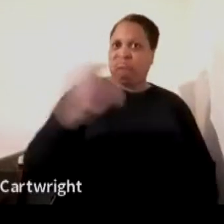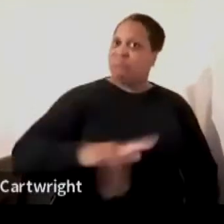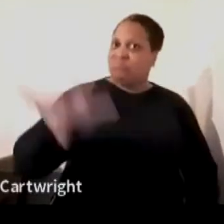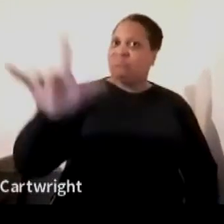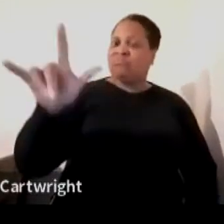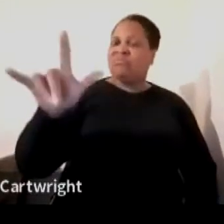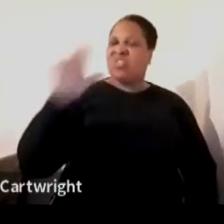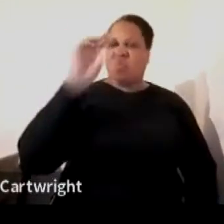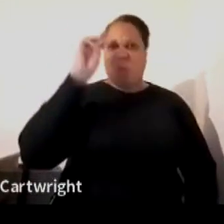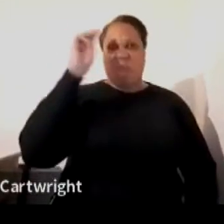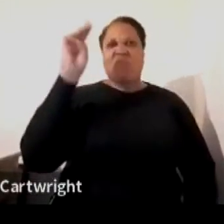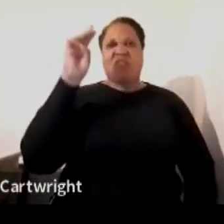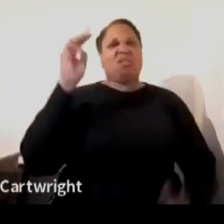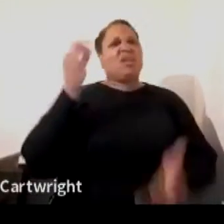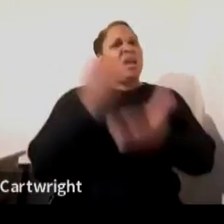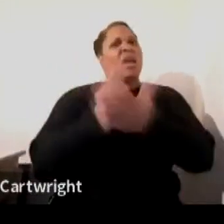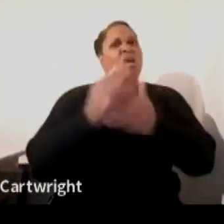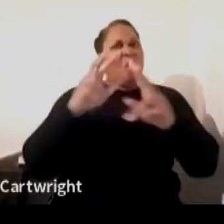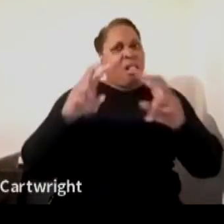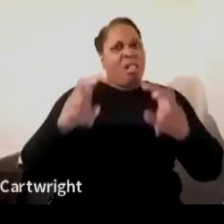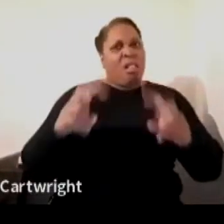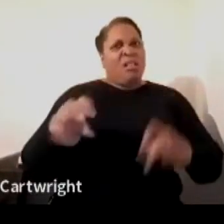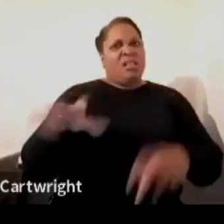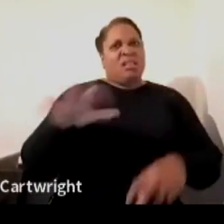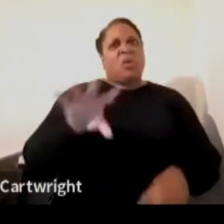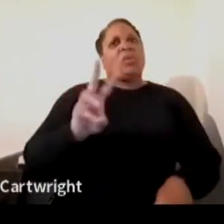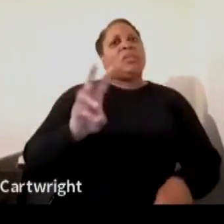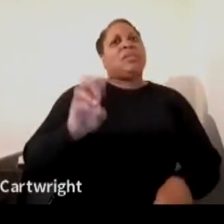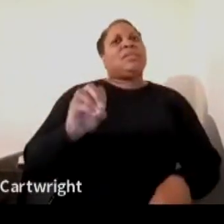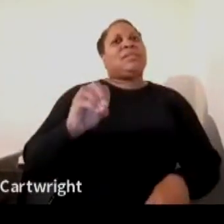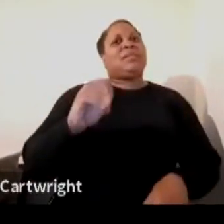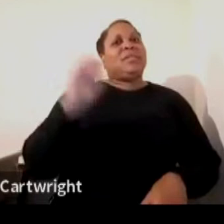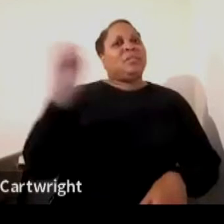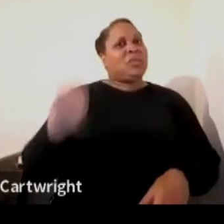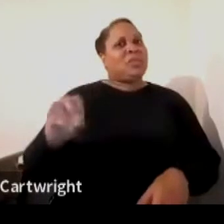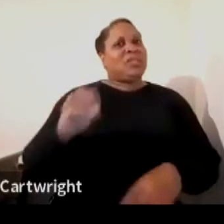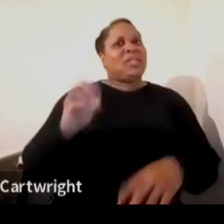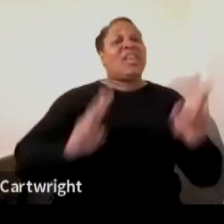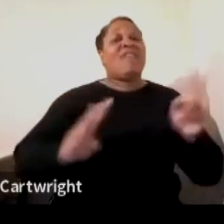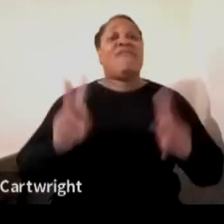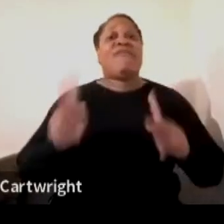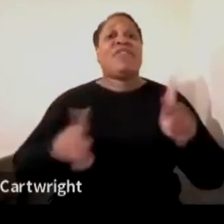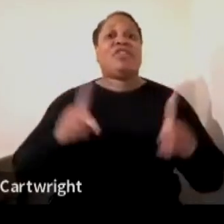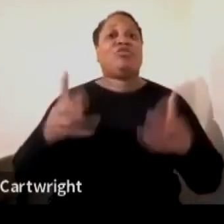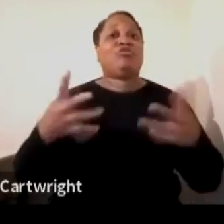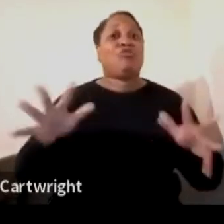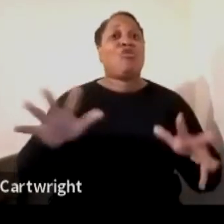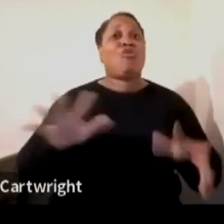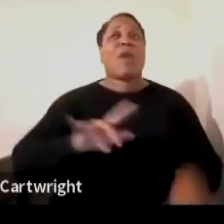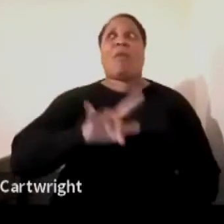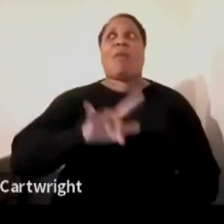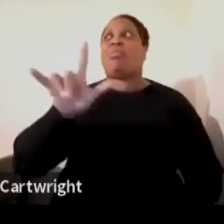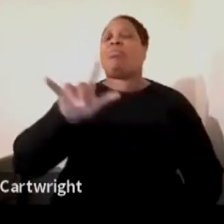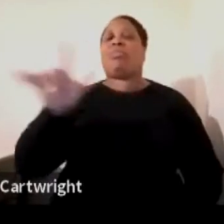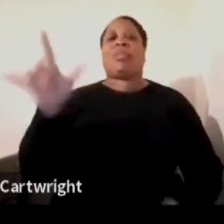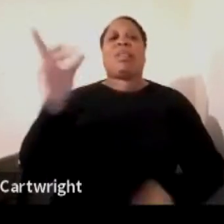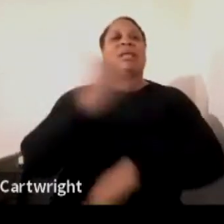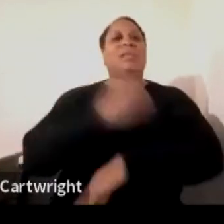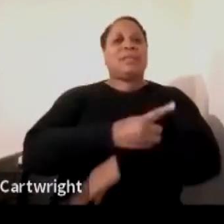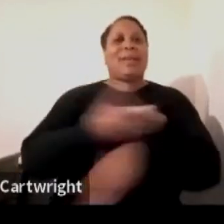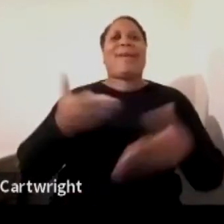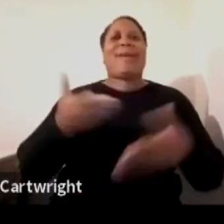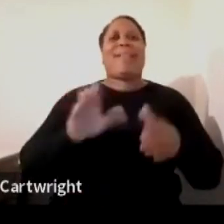an analysis, and so it actually was about 60% of those visitors that were already leaving on a day that would allow them to use that